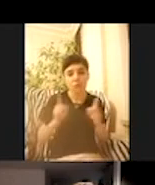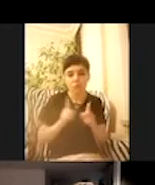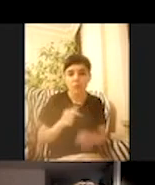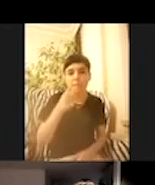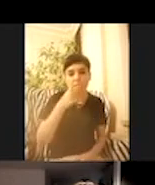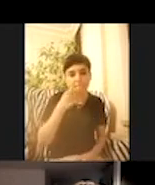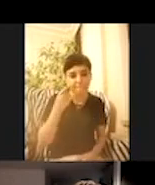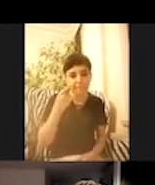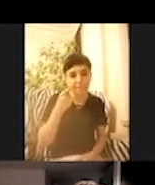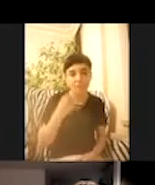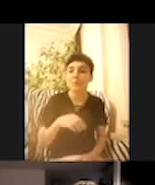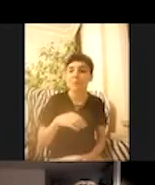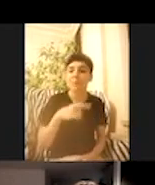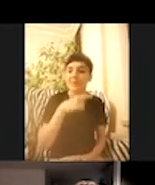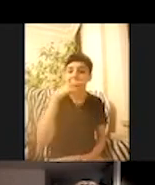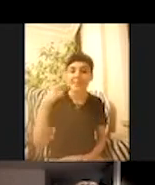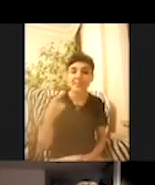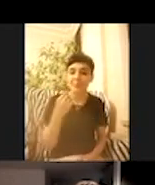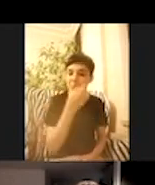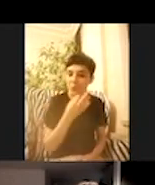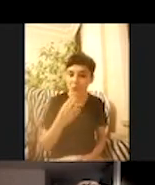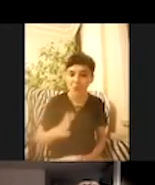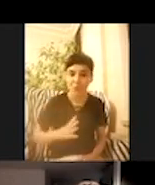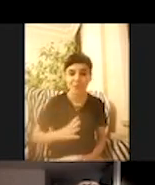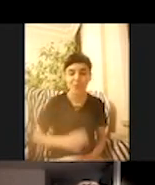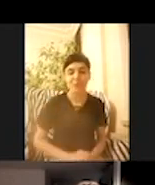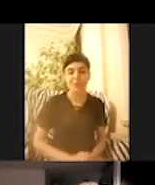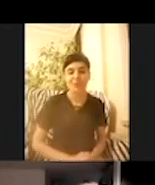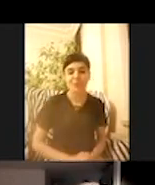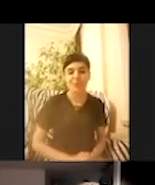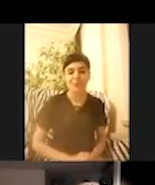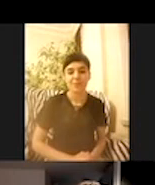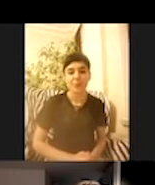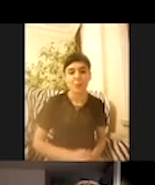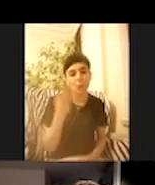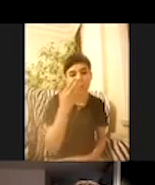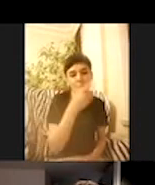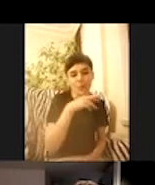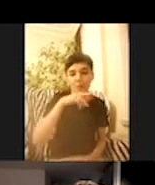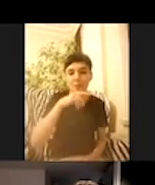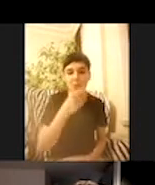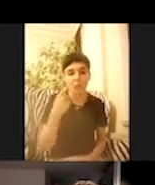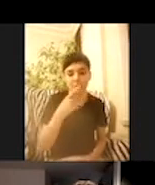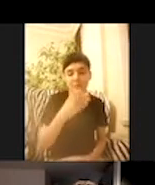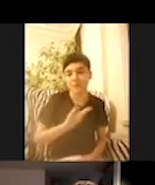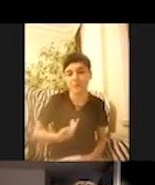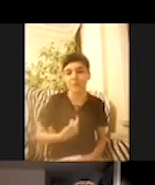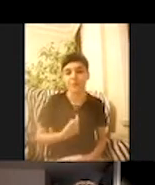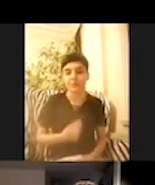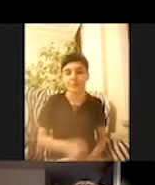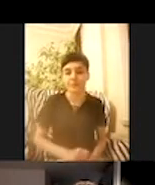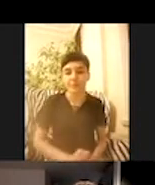on. But that's on the picture, yeah. I mean, I love how there's also this immediate